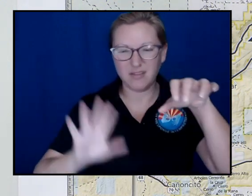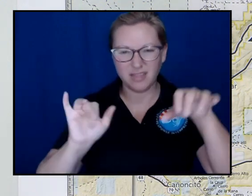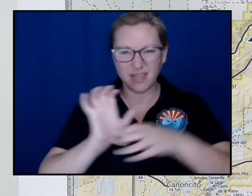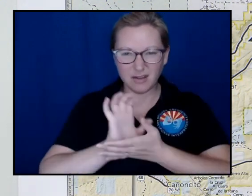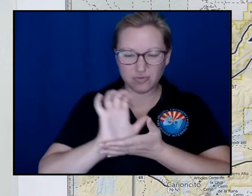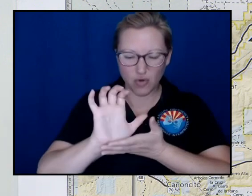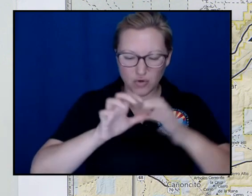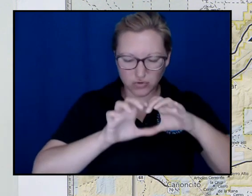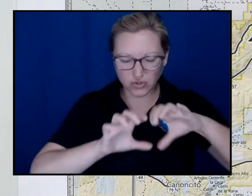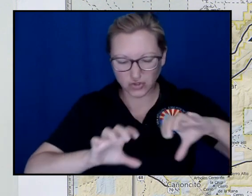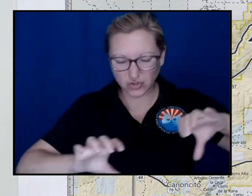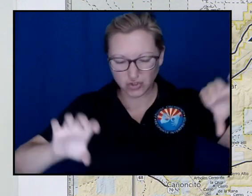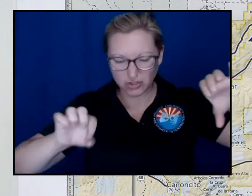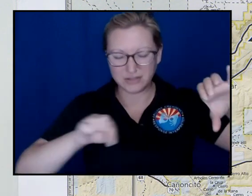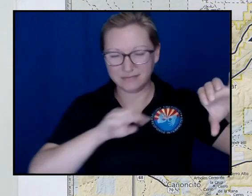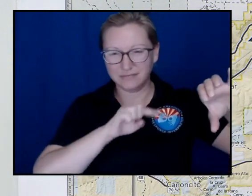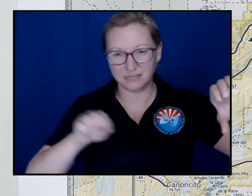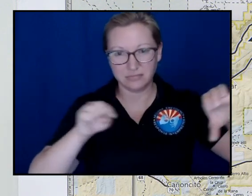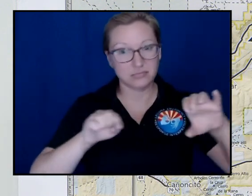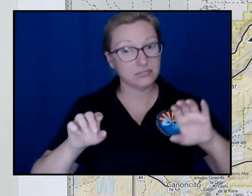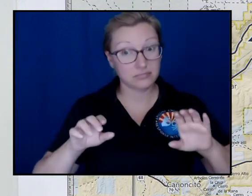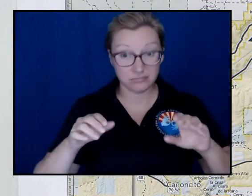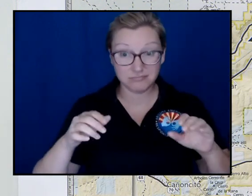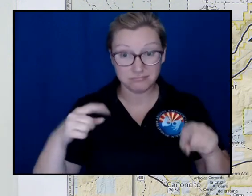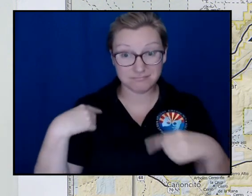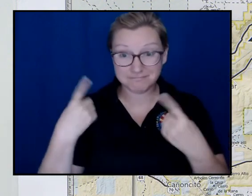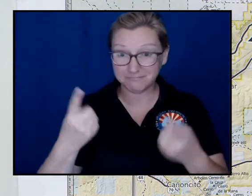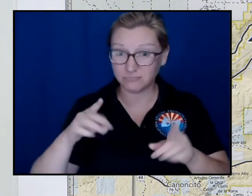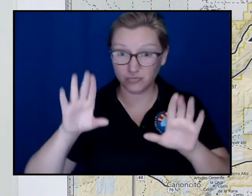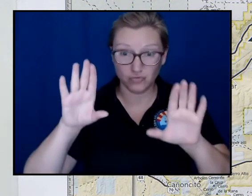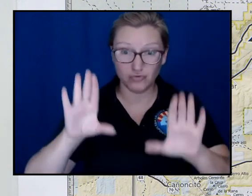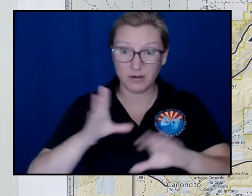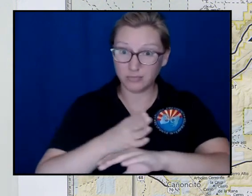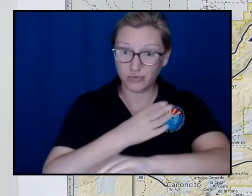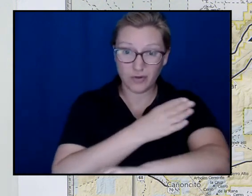making great progress since the last Facebook update.